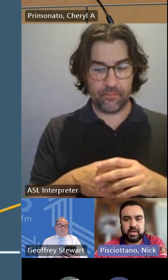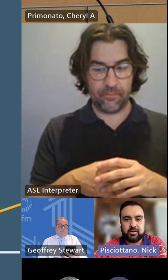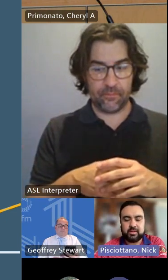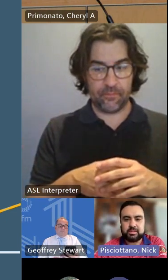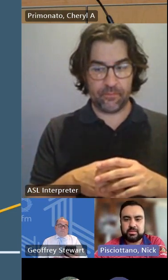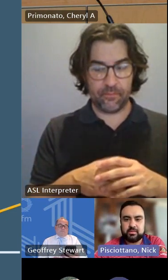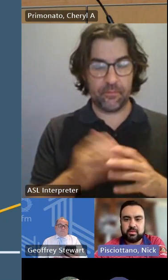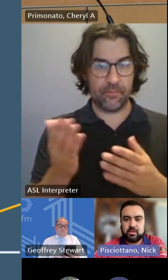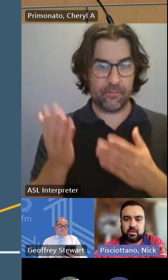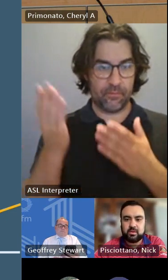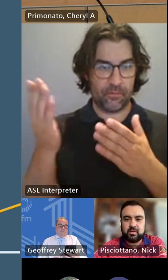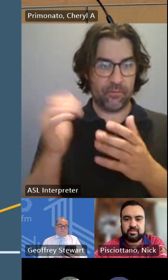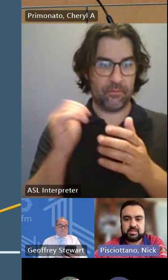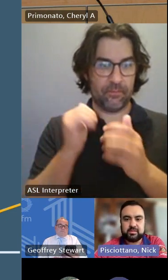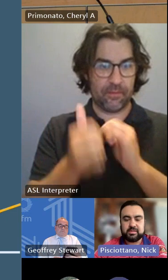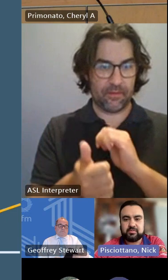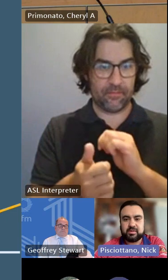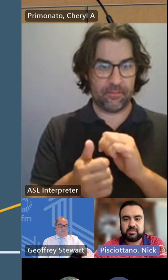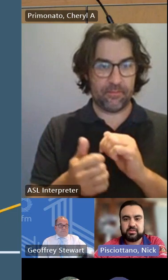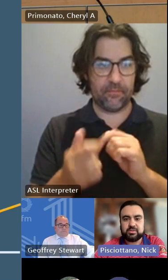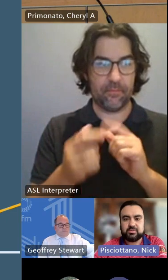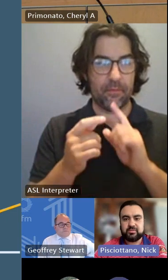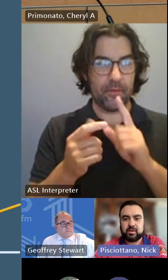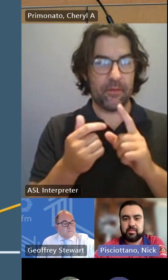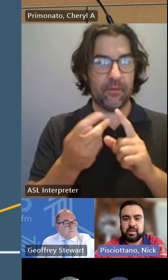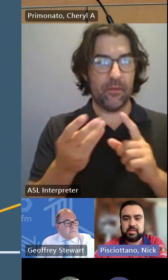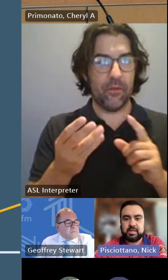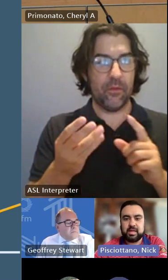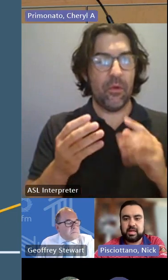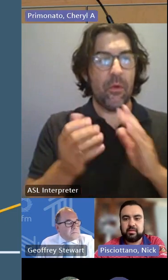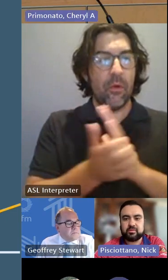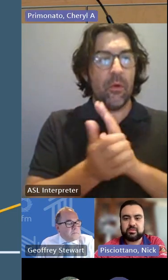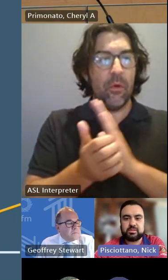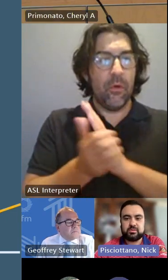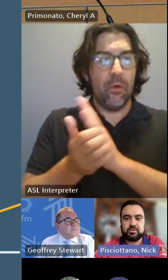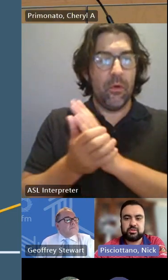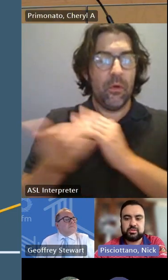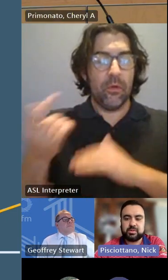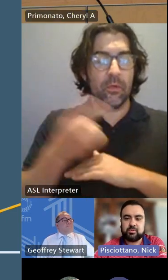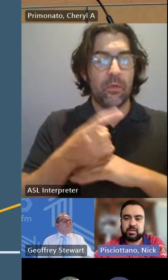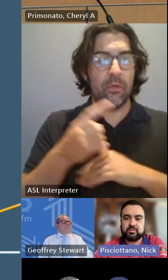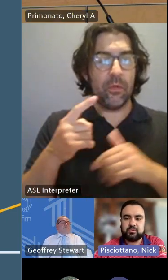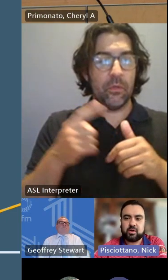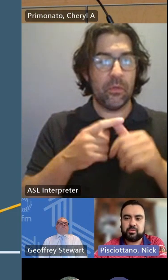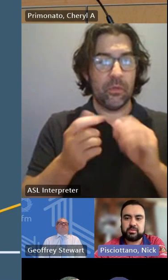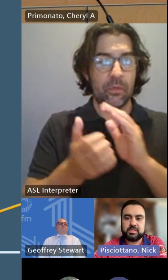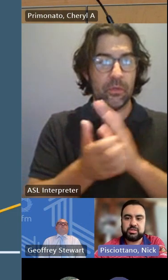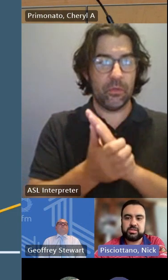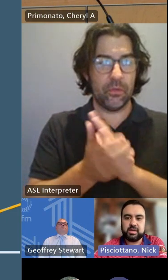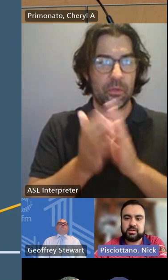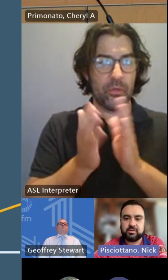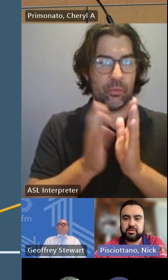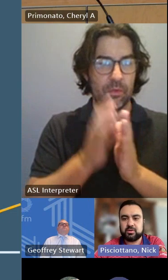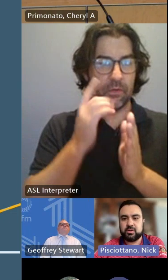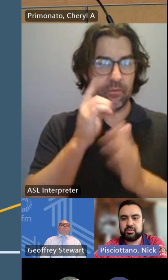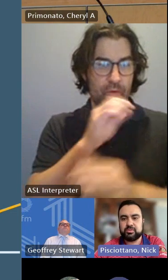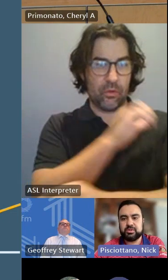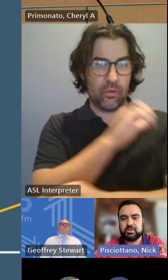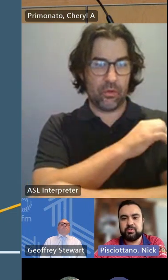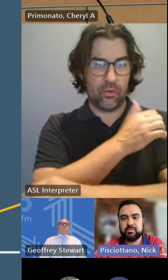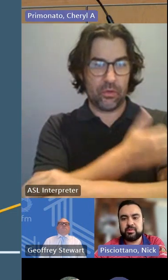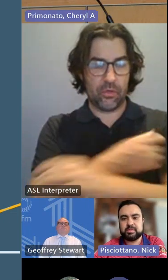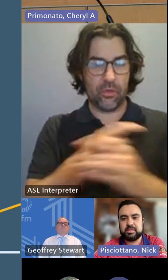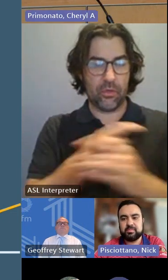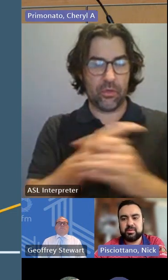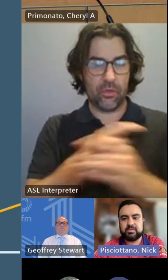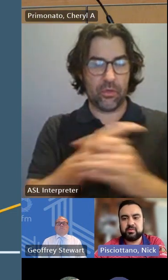The motion carries. We have a series of resolutions before the committee today. The first resolution is a request for authorization to enter into a